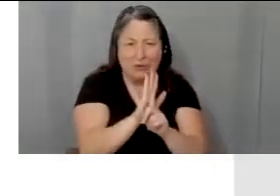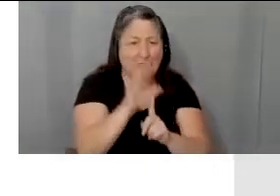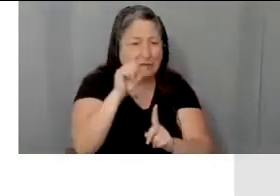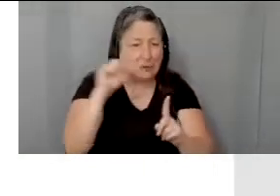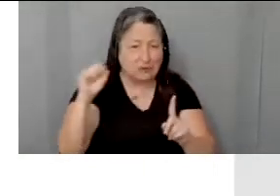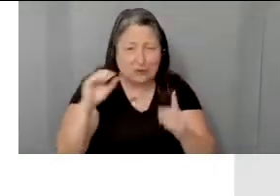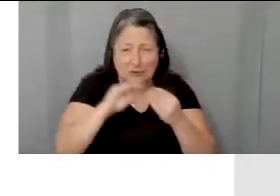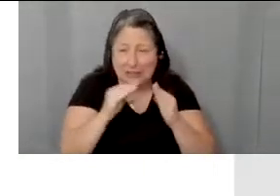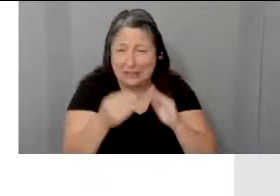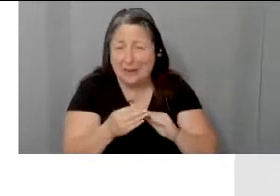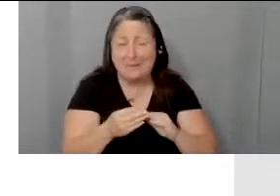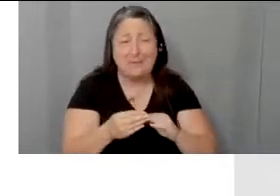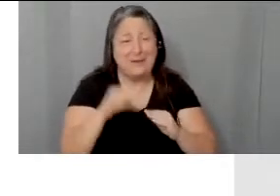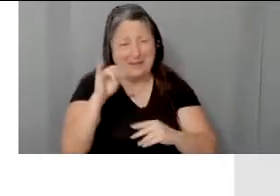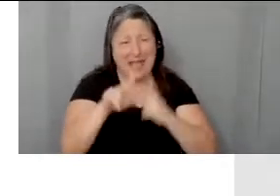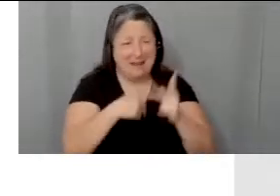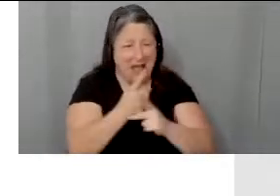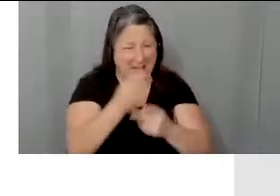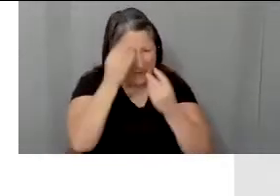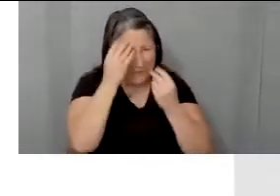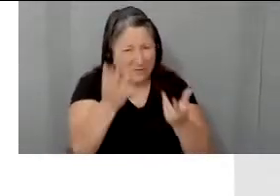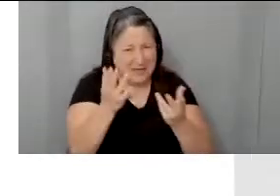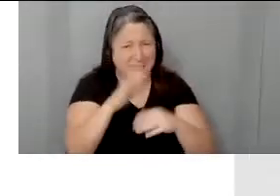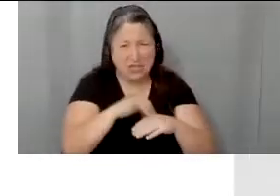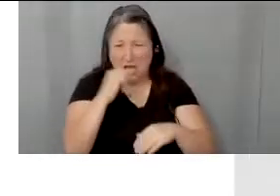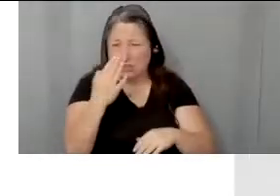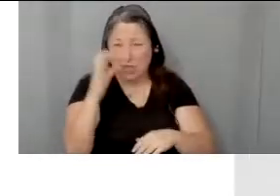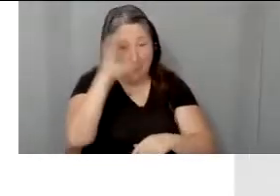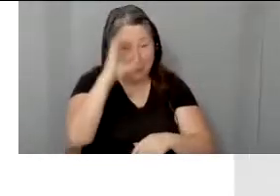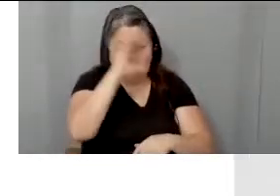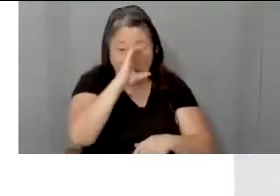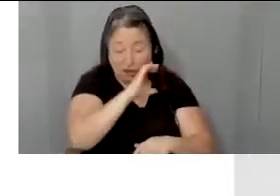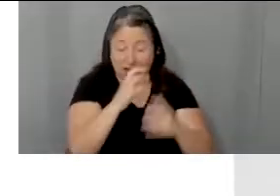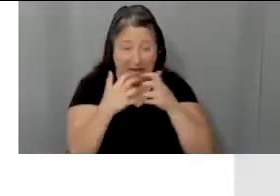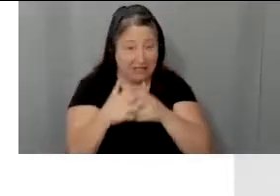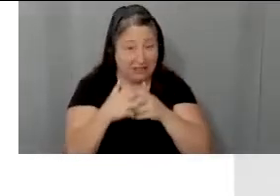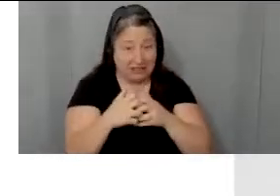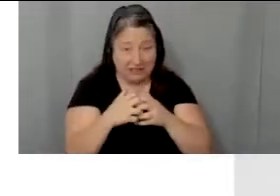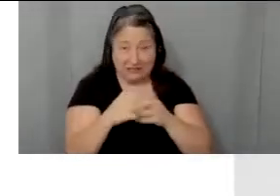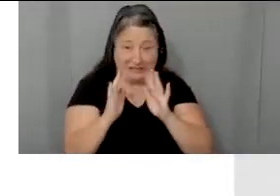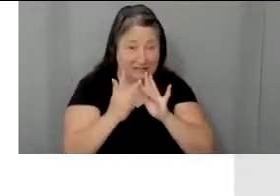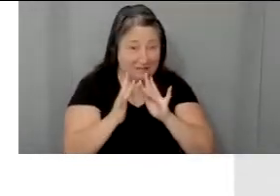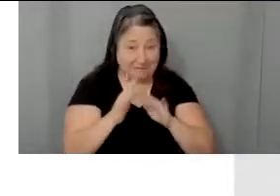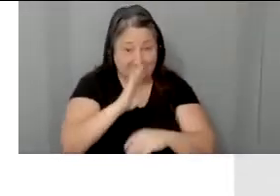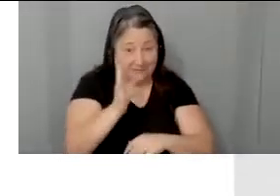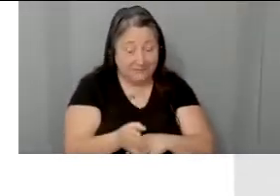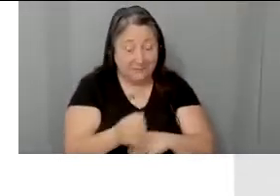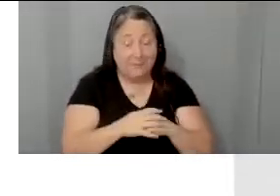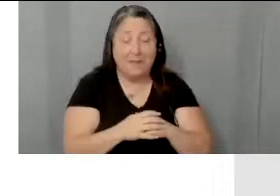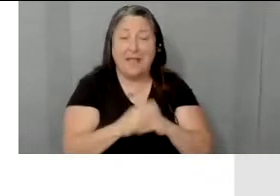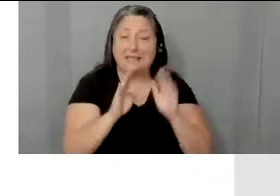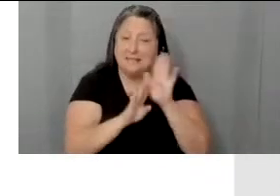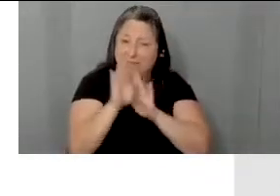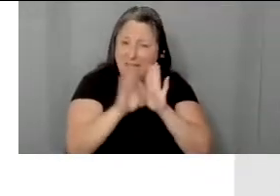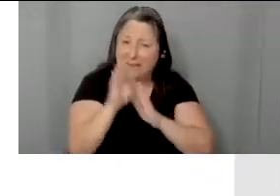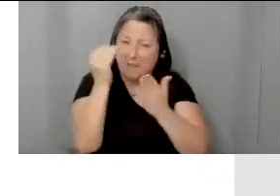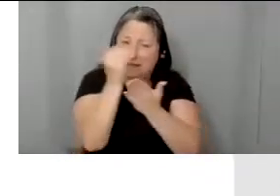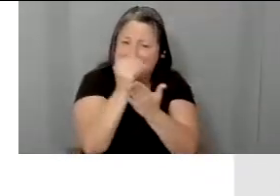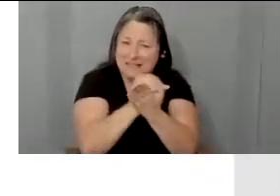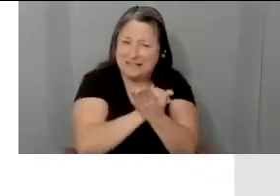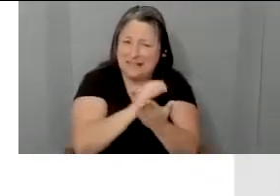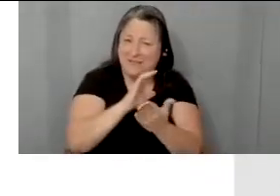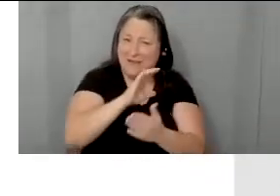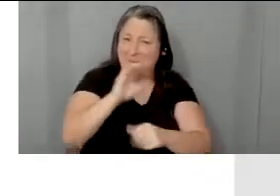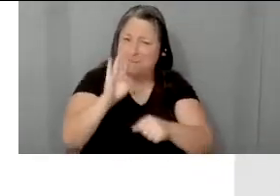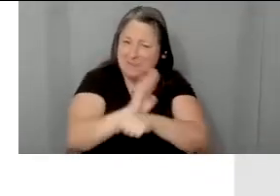security number, that kind of information on a job search engine. And then really focus on developing a list of companies that you are interested